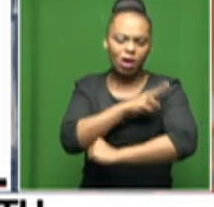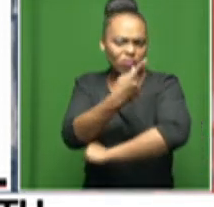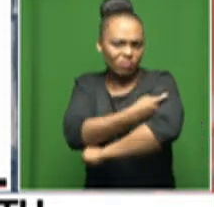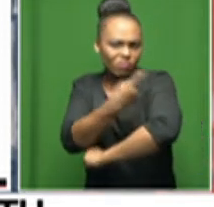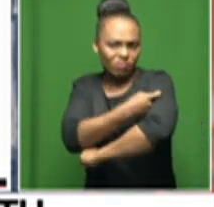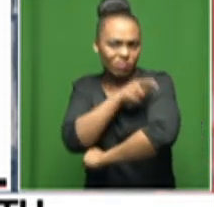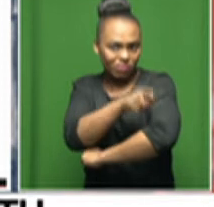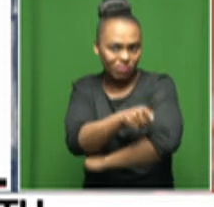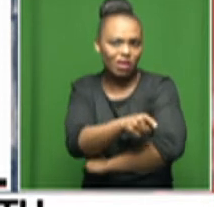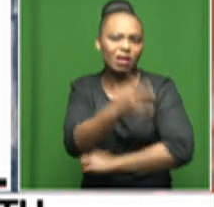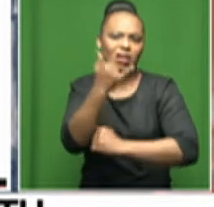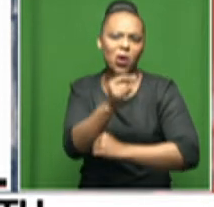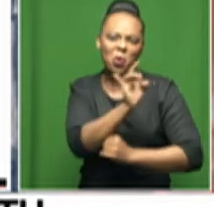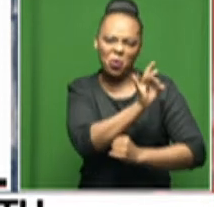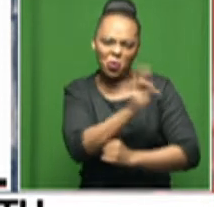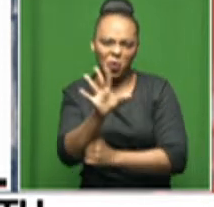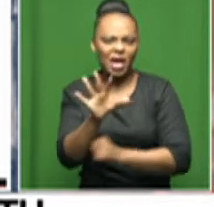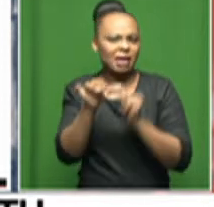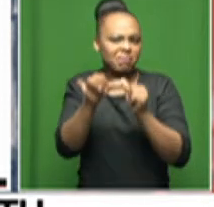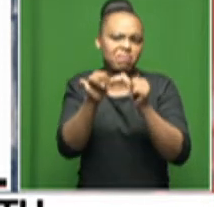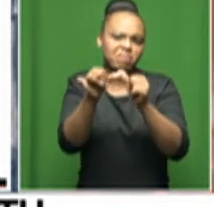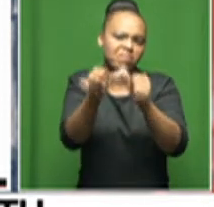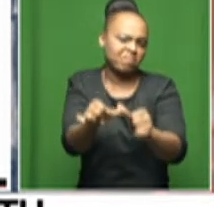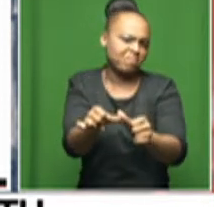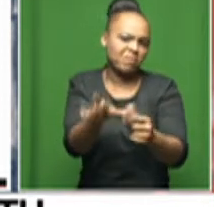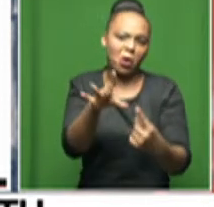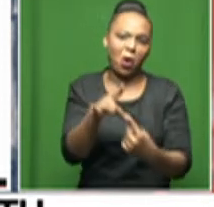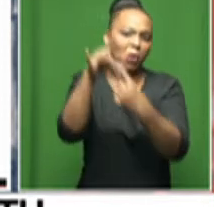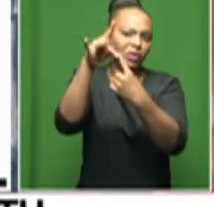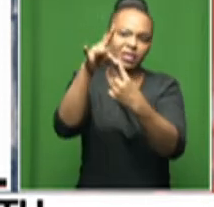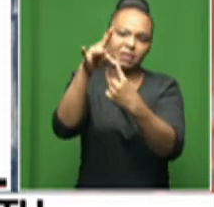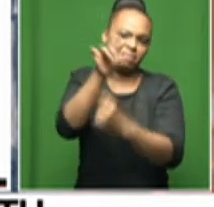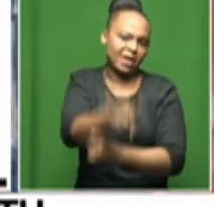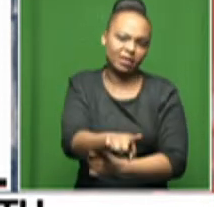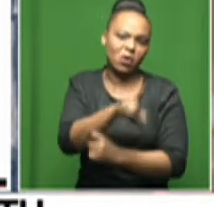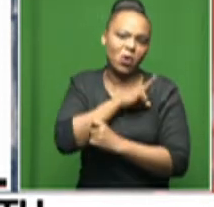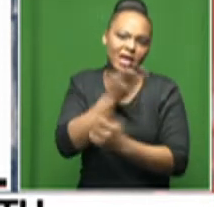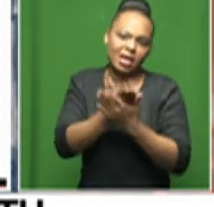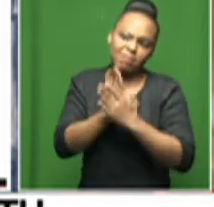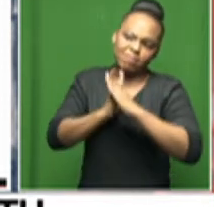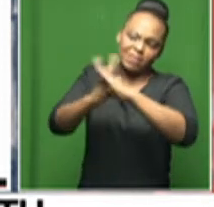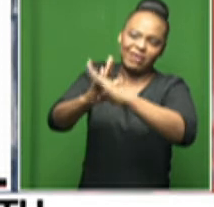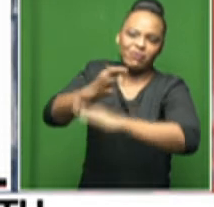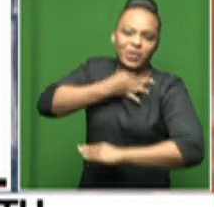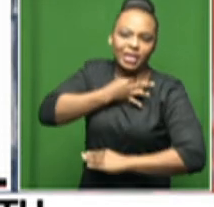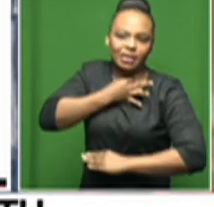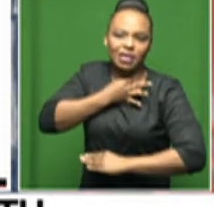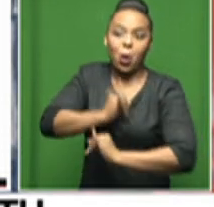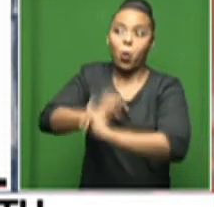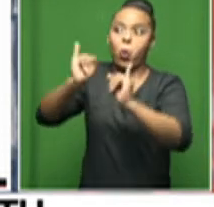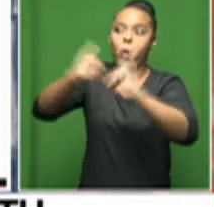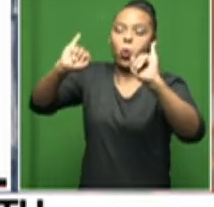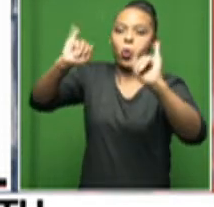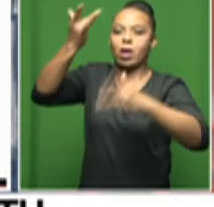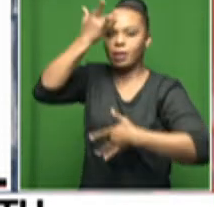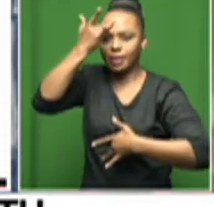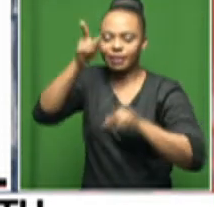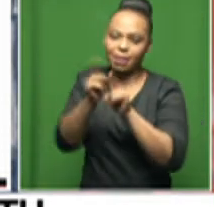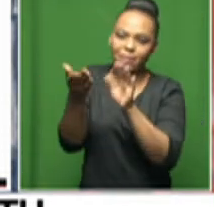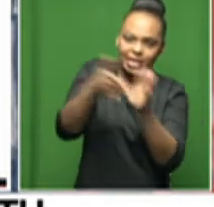really remain the only sustainable option for reducing the risk of severe disease and death. And it warrants